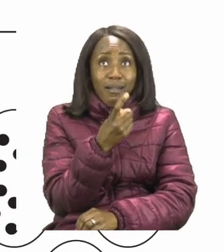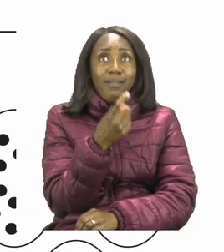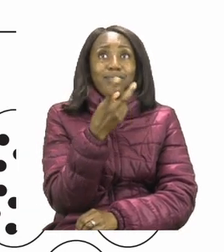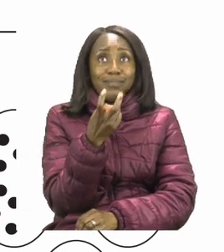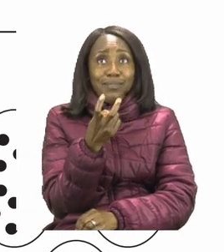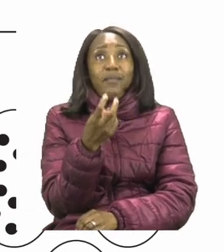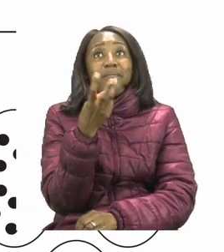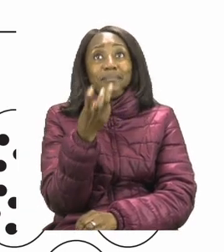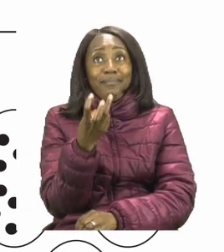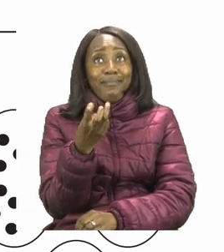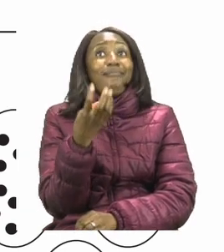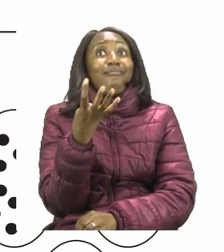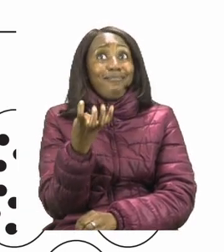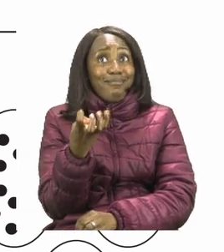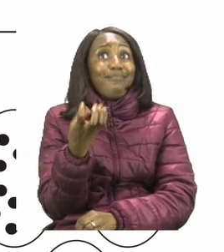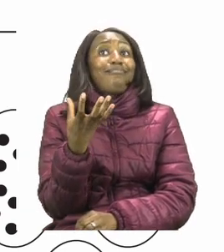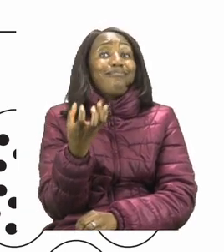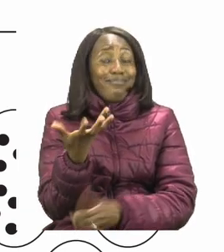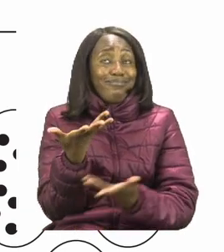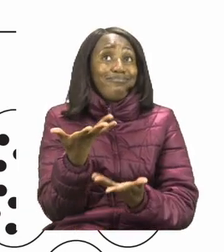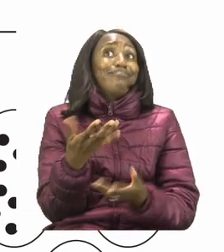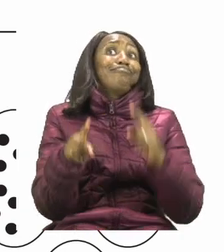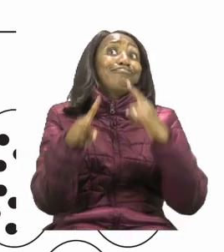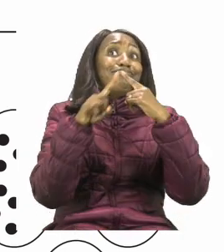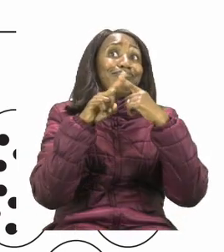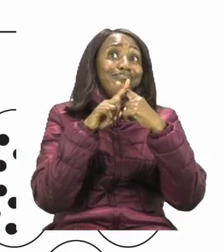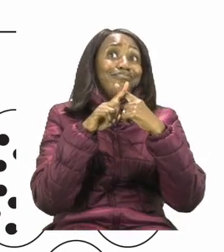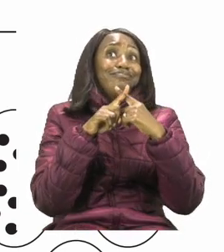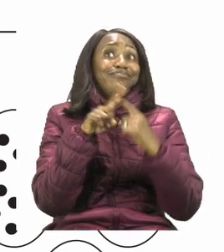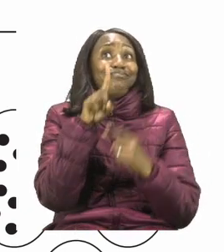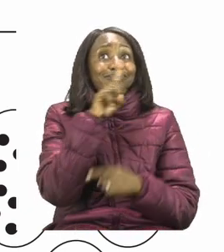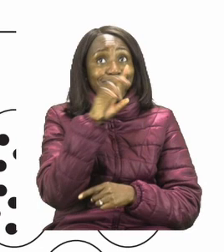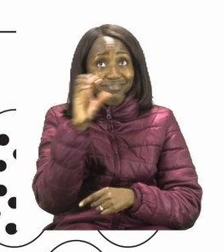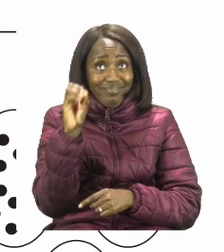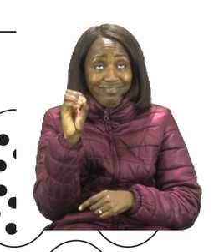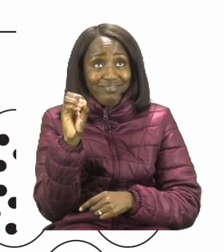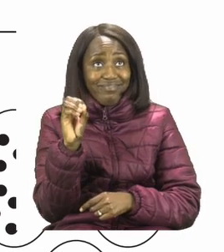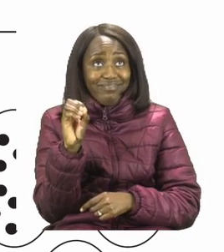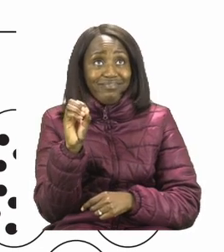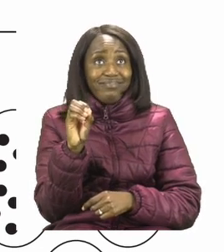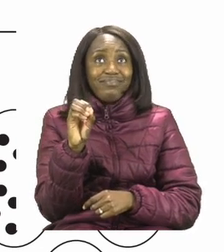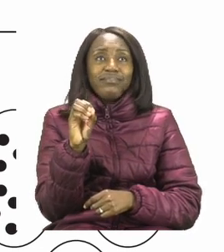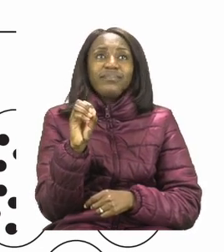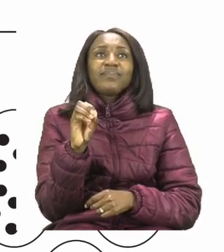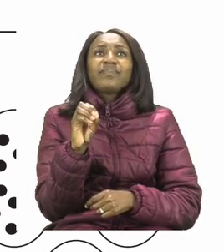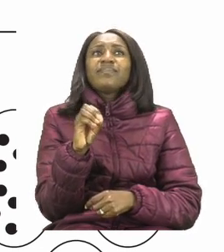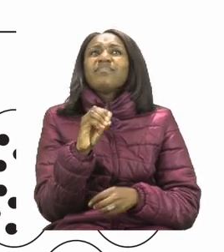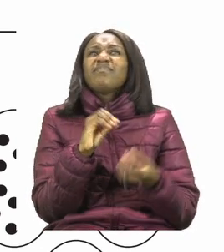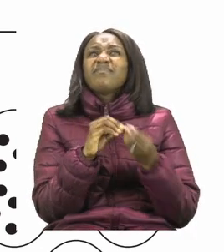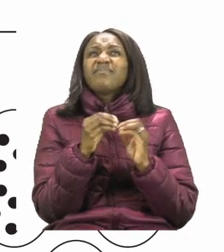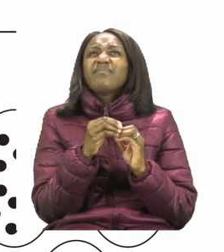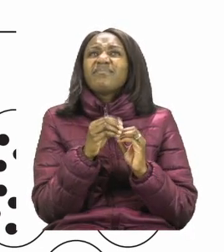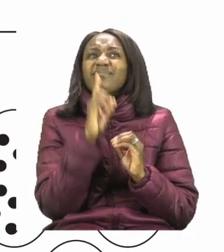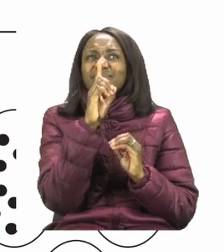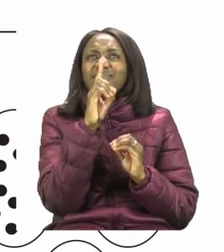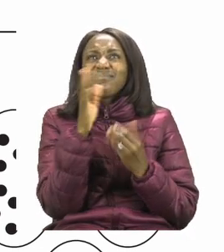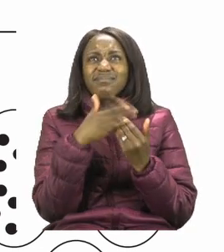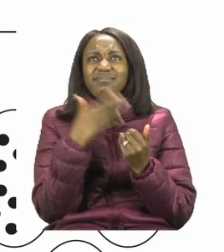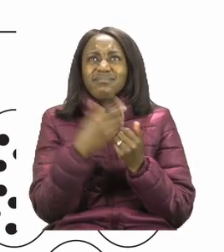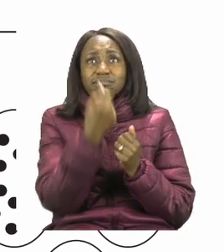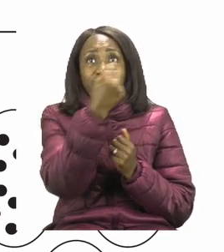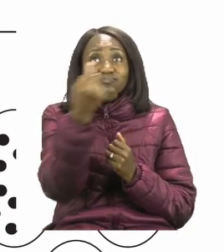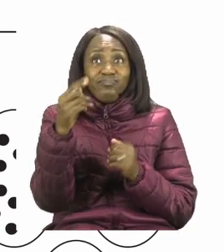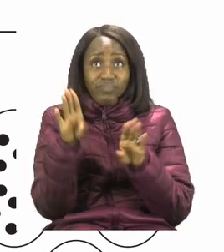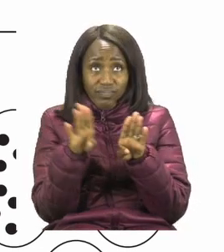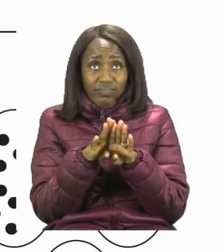multiplying with tens. So, the first part you're going to be doing by yourself because I think that's very easy. But